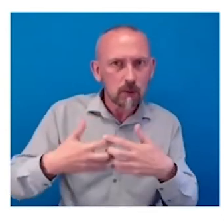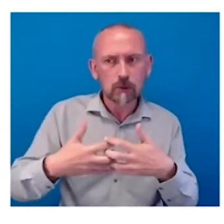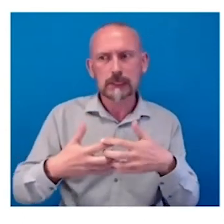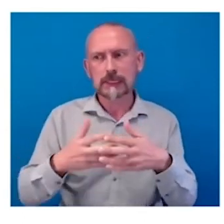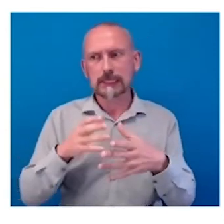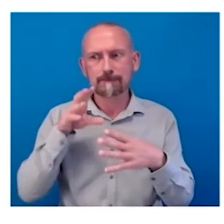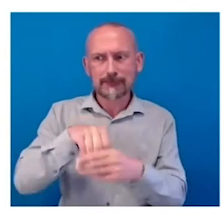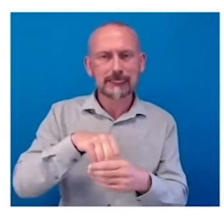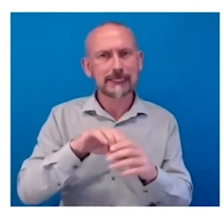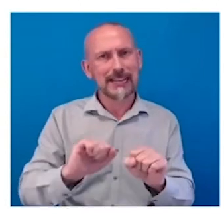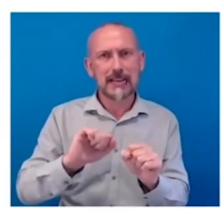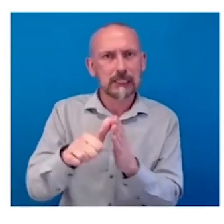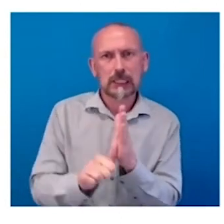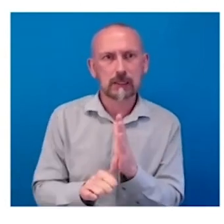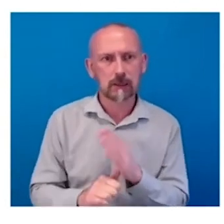So